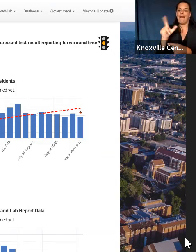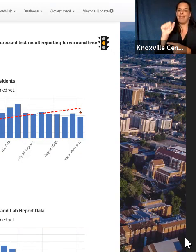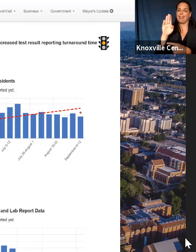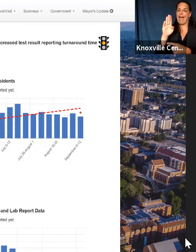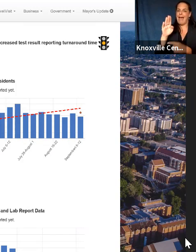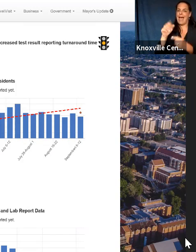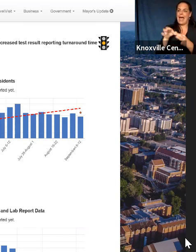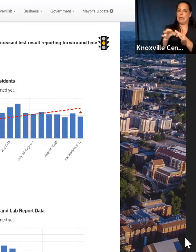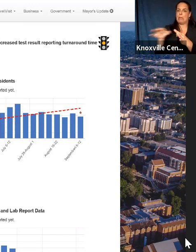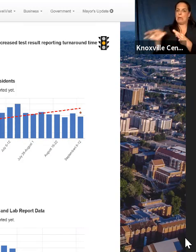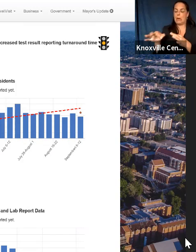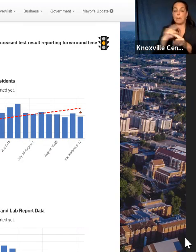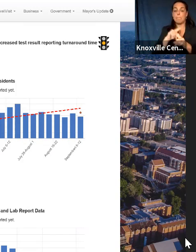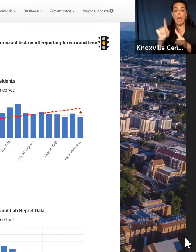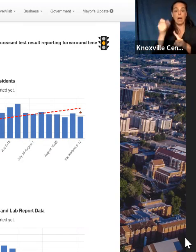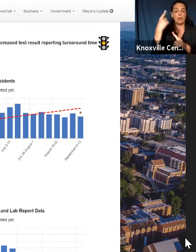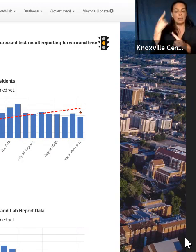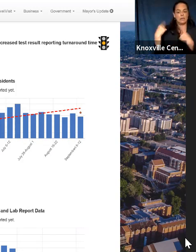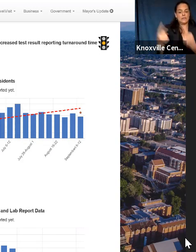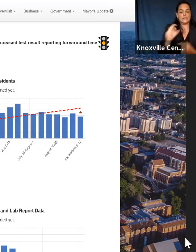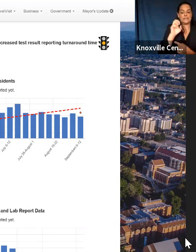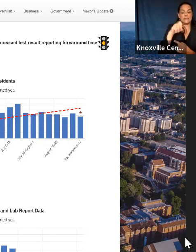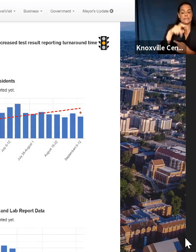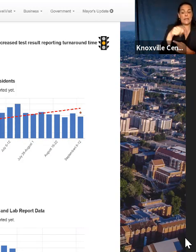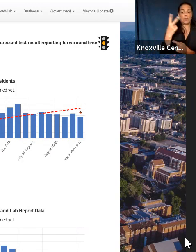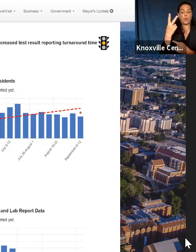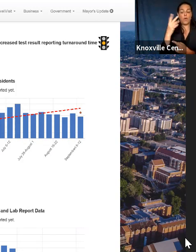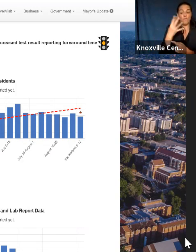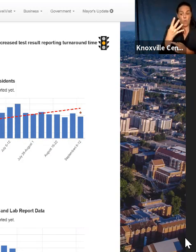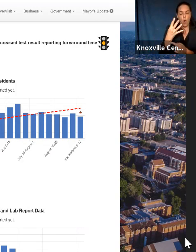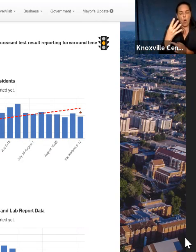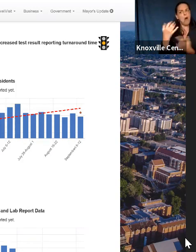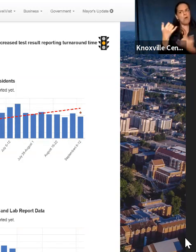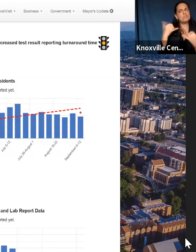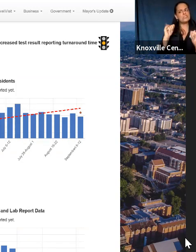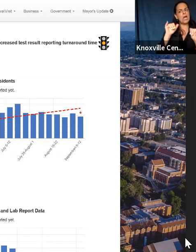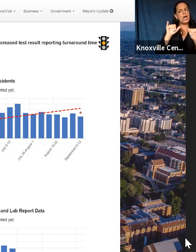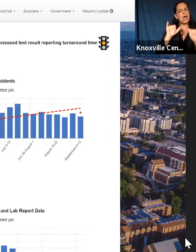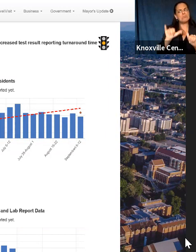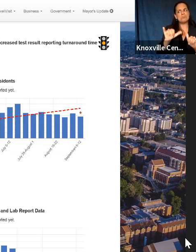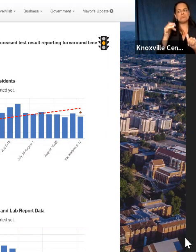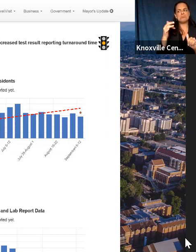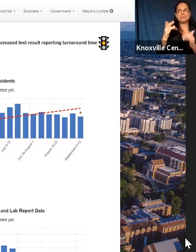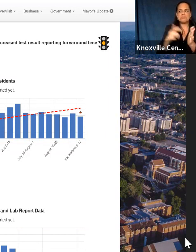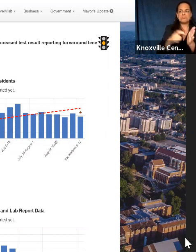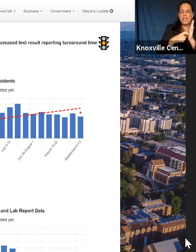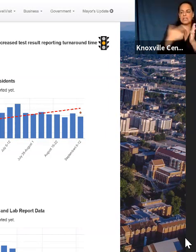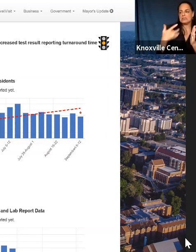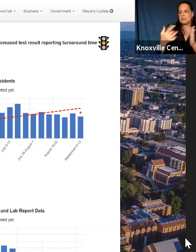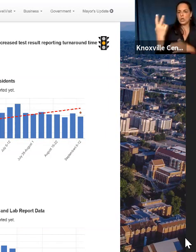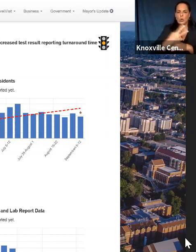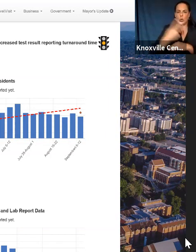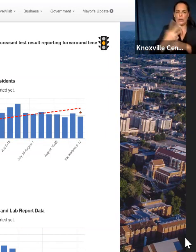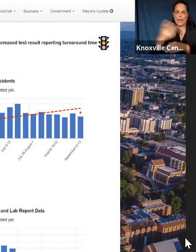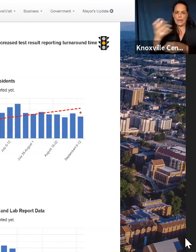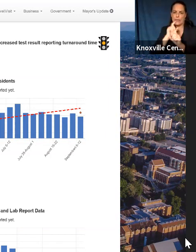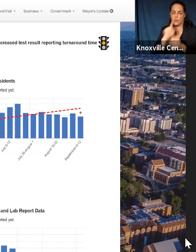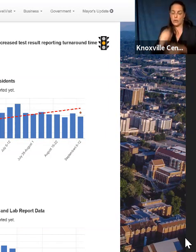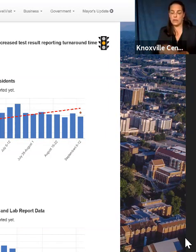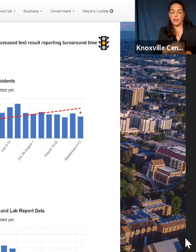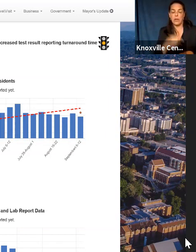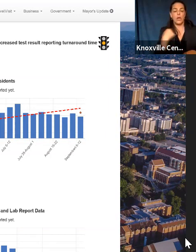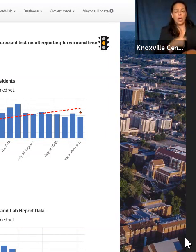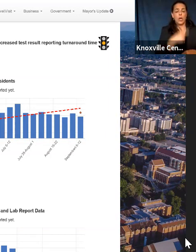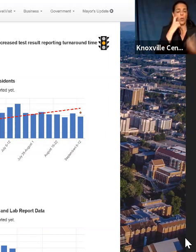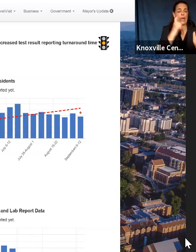since September 4th, it has remained around a 2-day average. Regarding testing, we saw some consecutive red flags for the number of